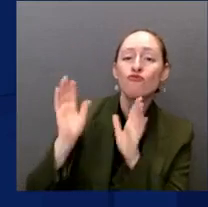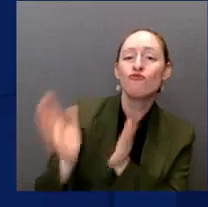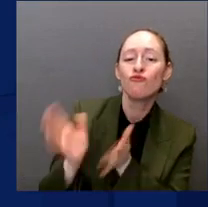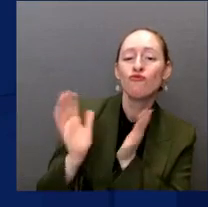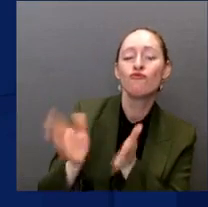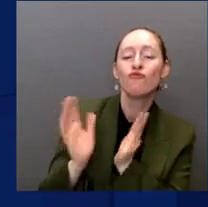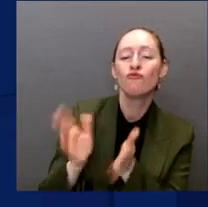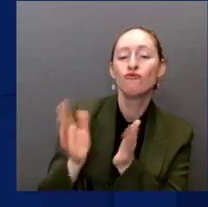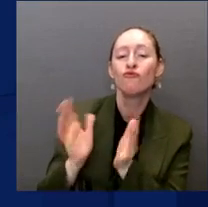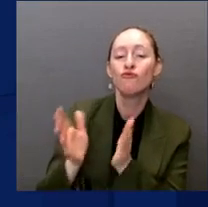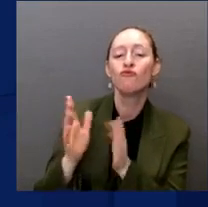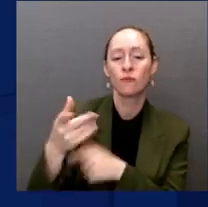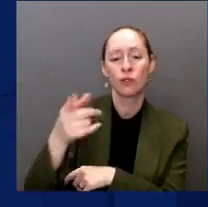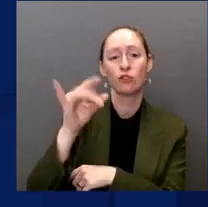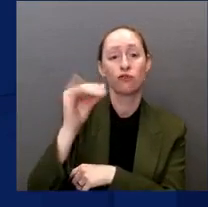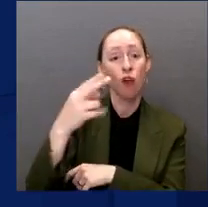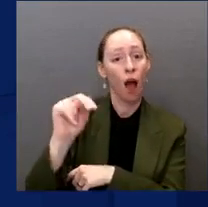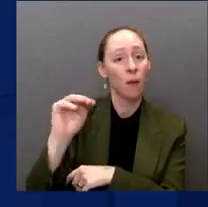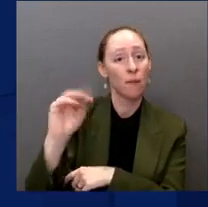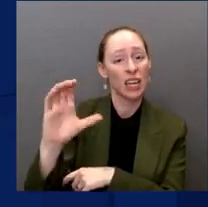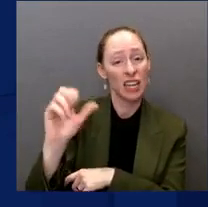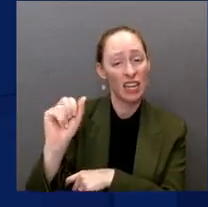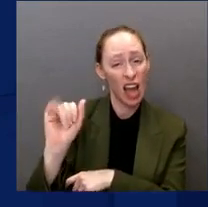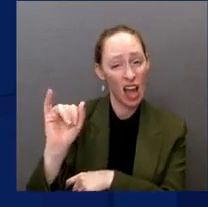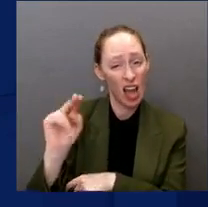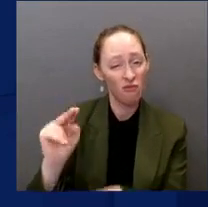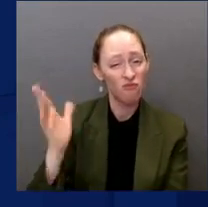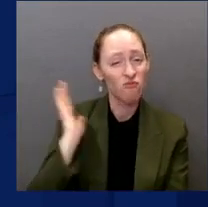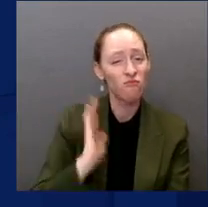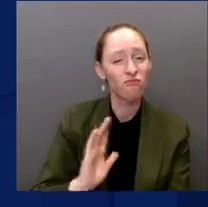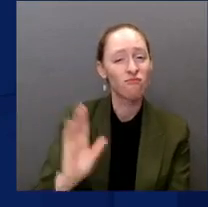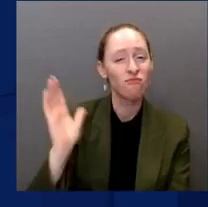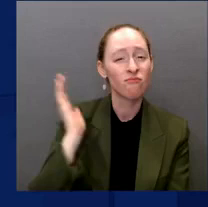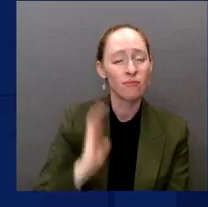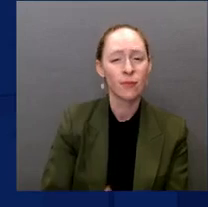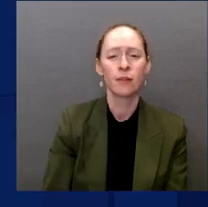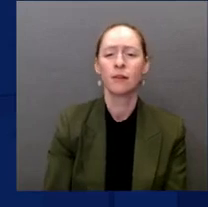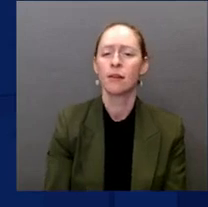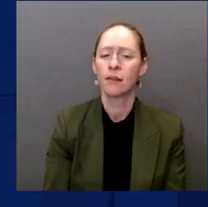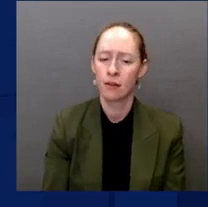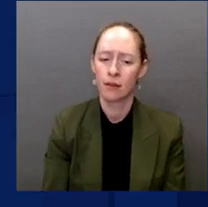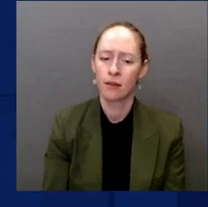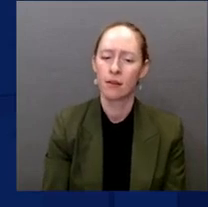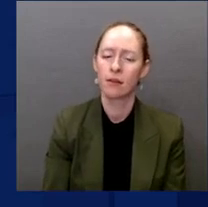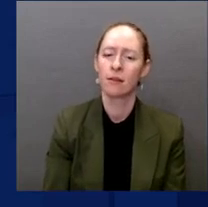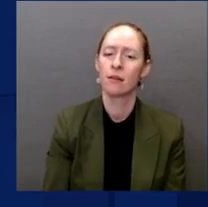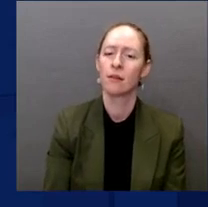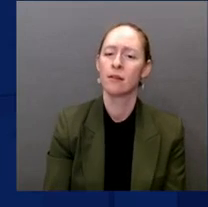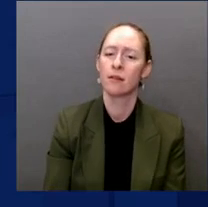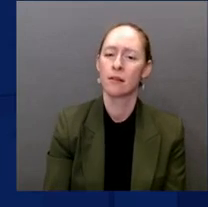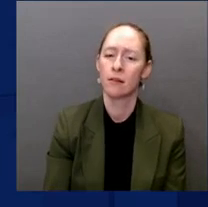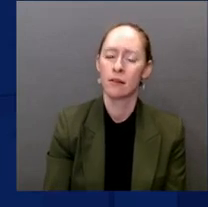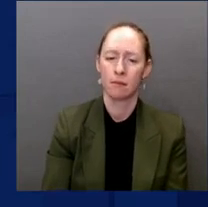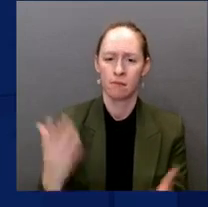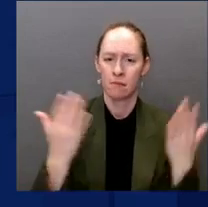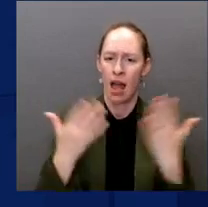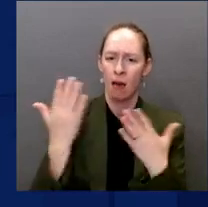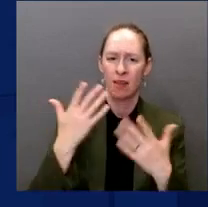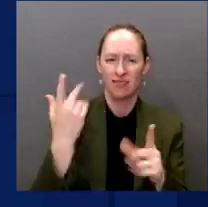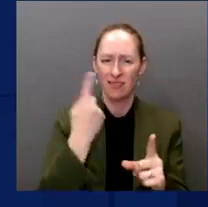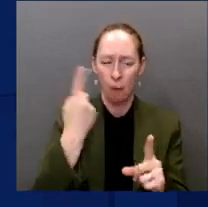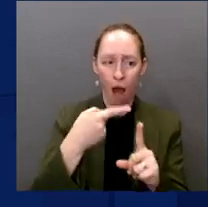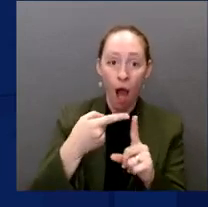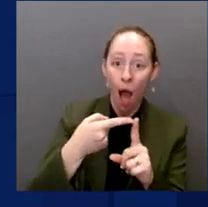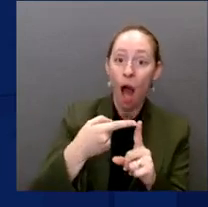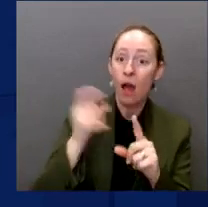of how we start to talk to one another again, dealing with food insecurity. The task before this conference